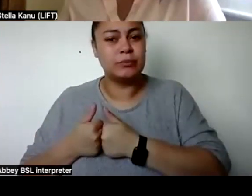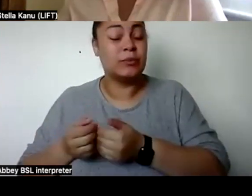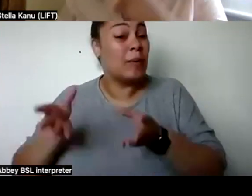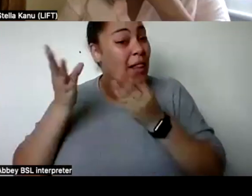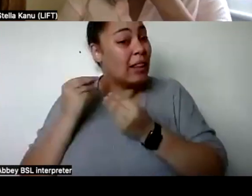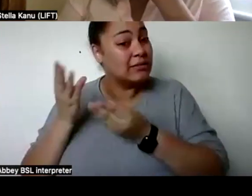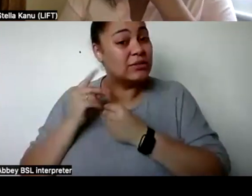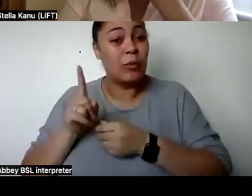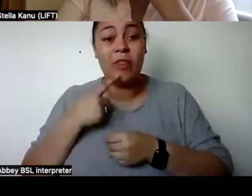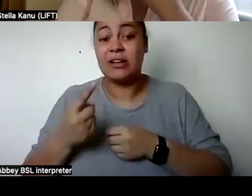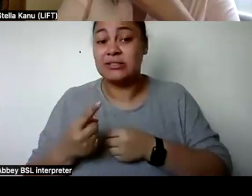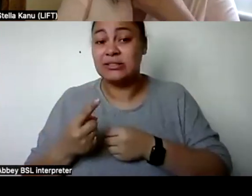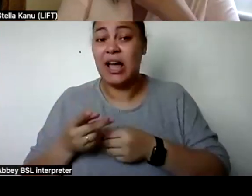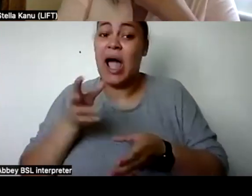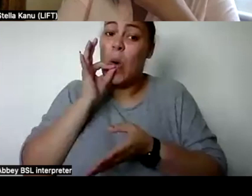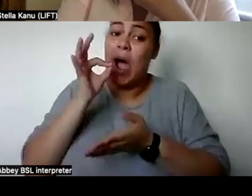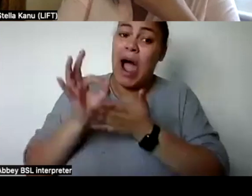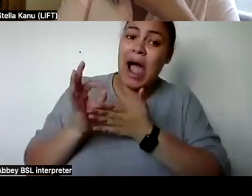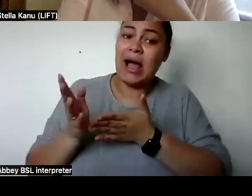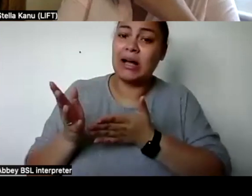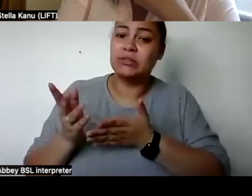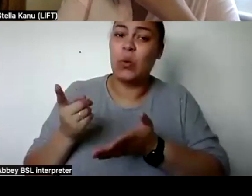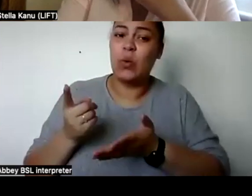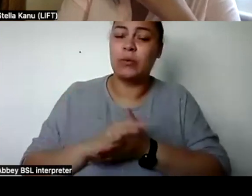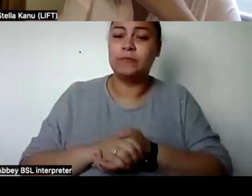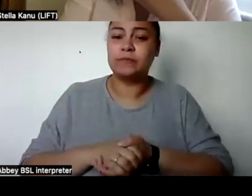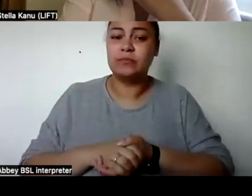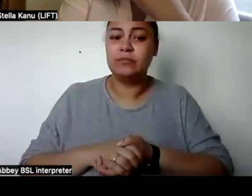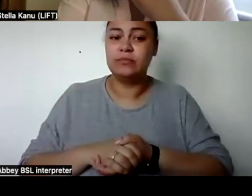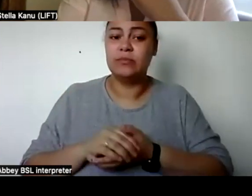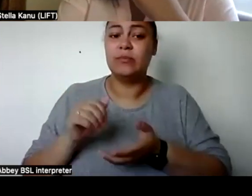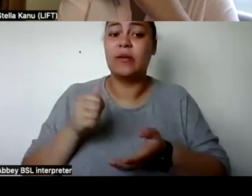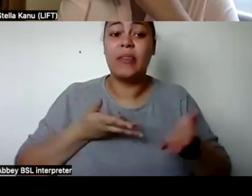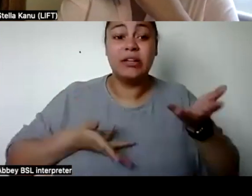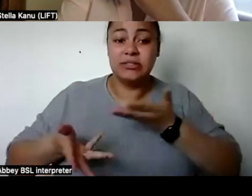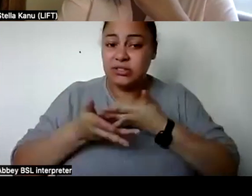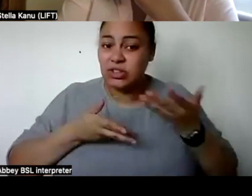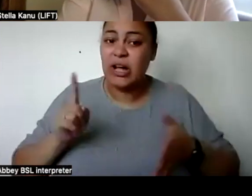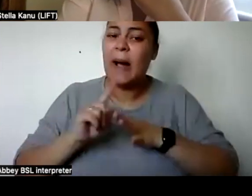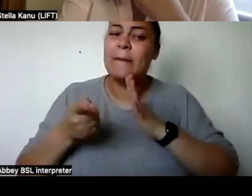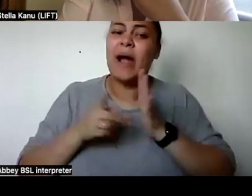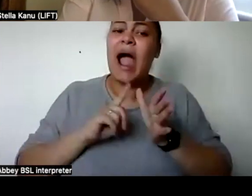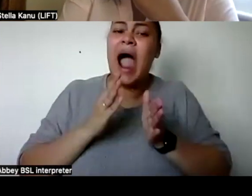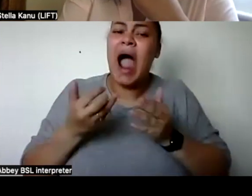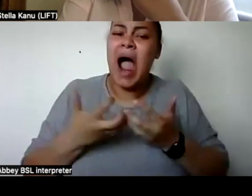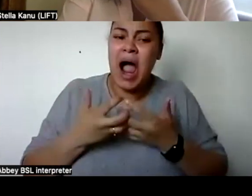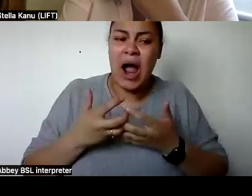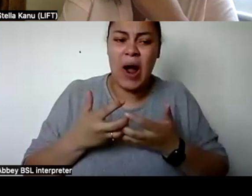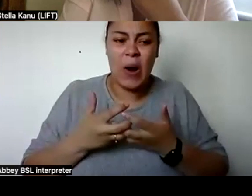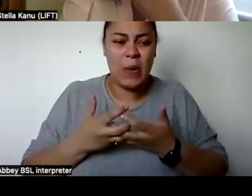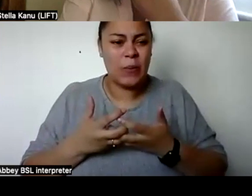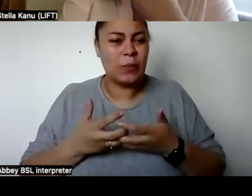they asked for or what they referred to. And then there was a discussion about how we could address what they